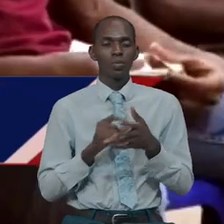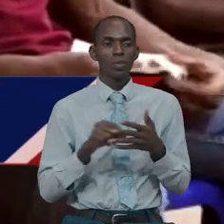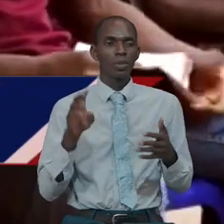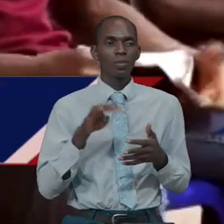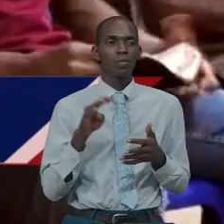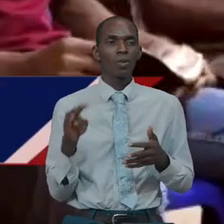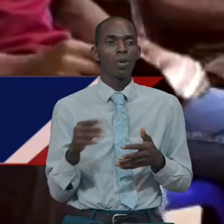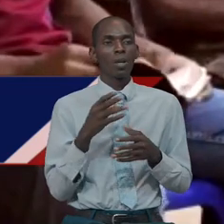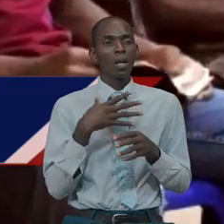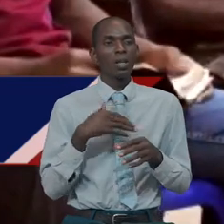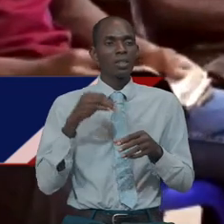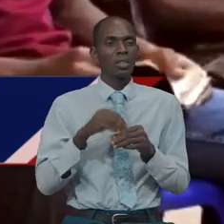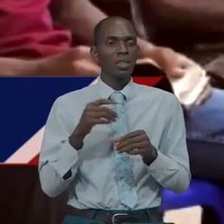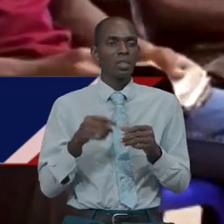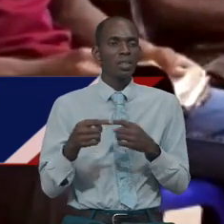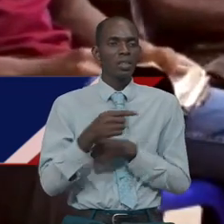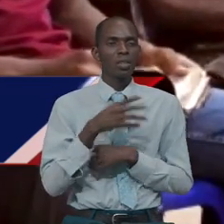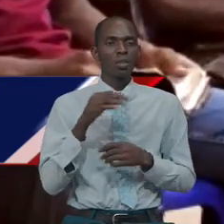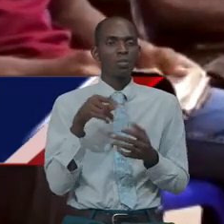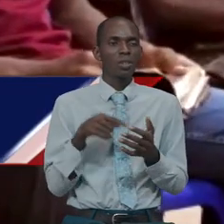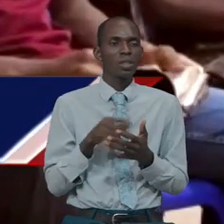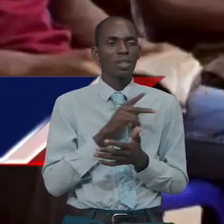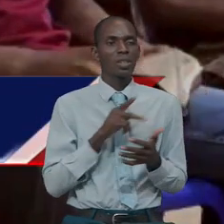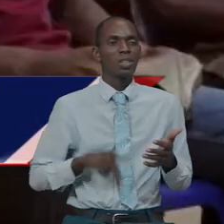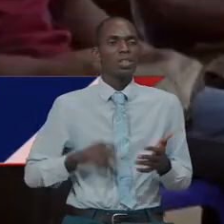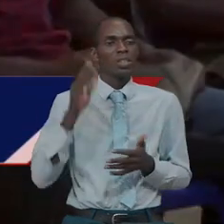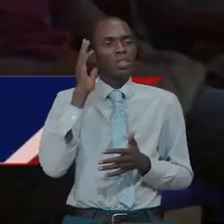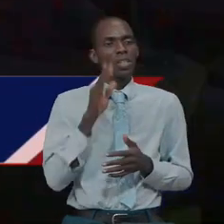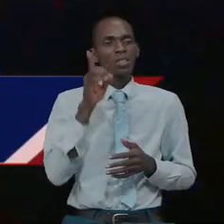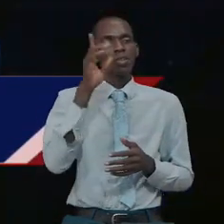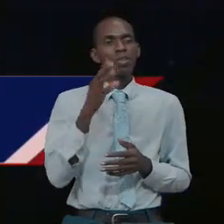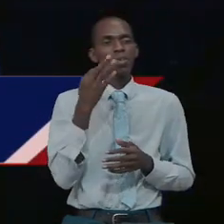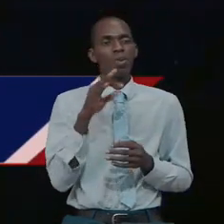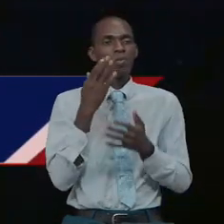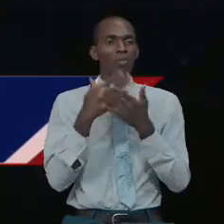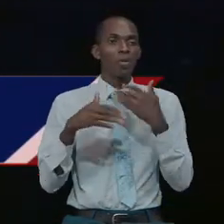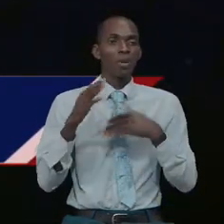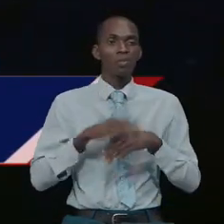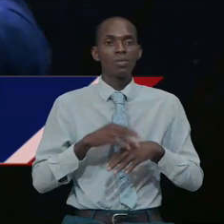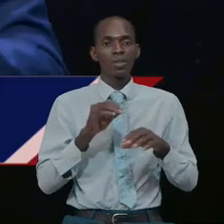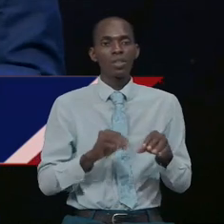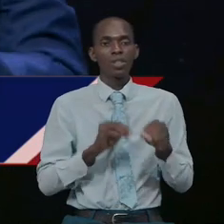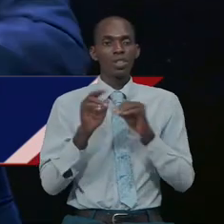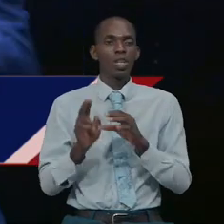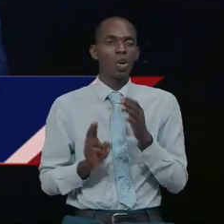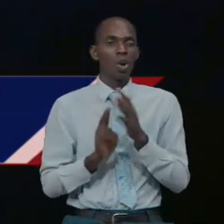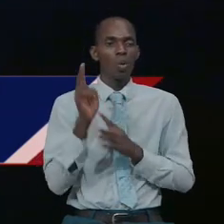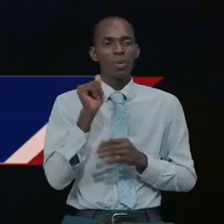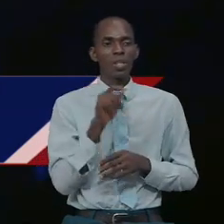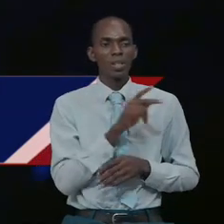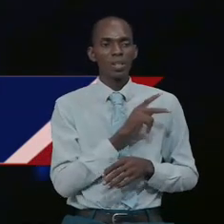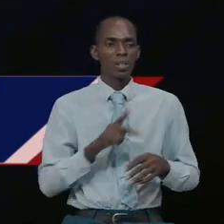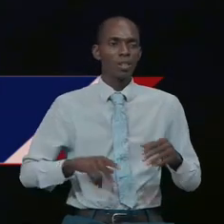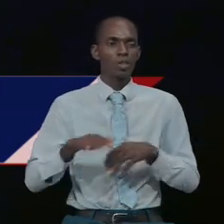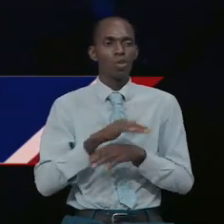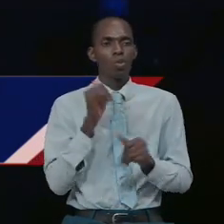kings shall the God of heaven set up a kingdom which shall never be